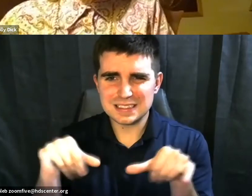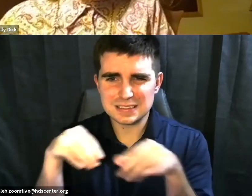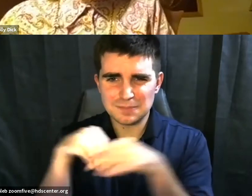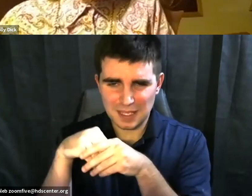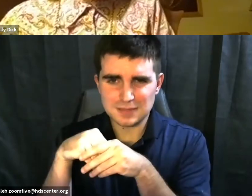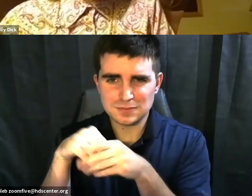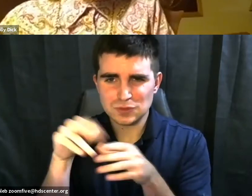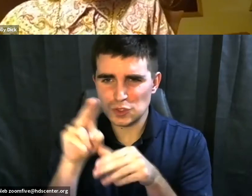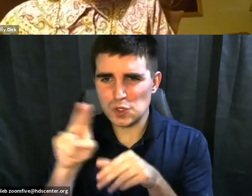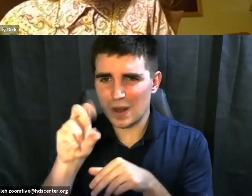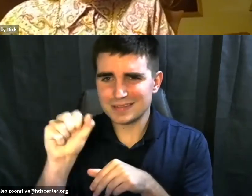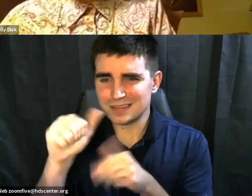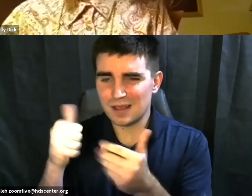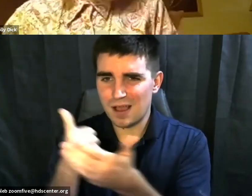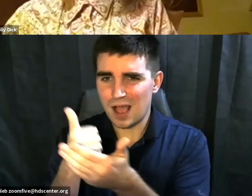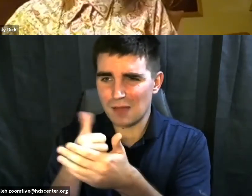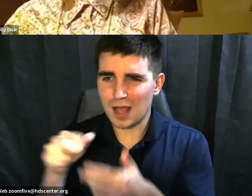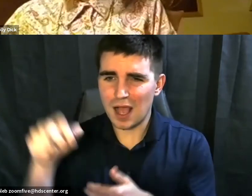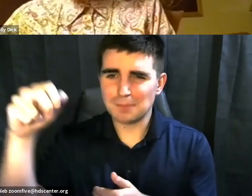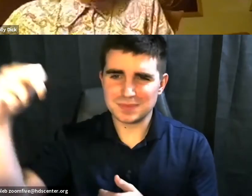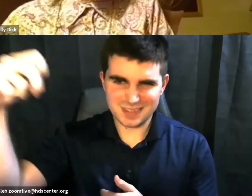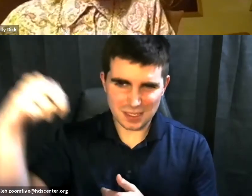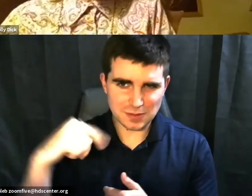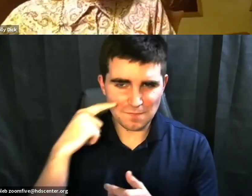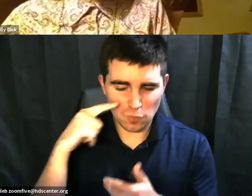down steps to get to and from vehicles.